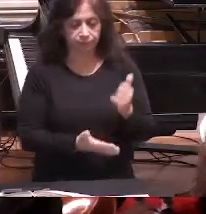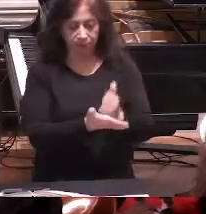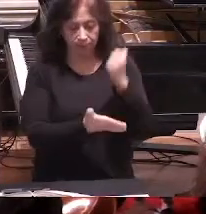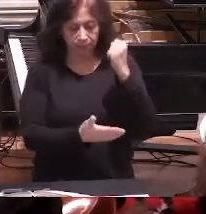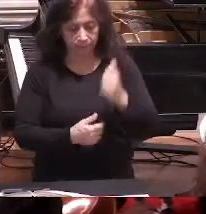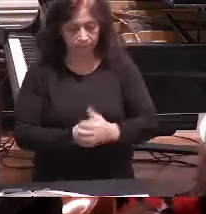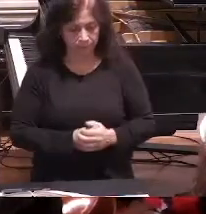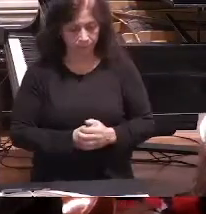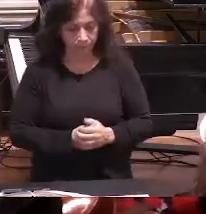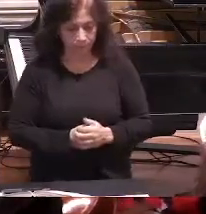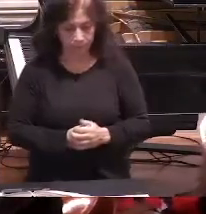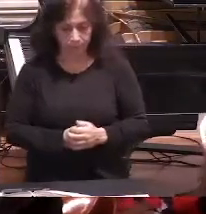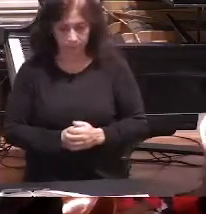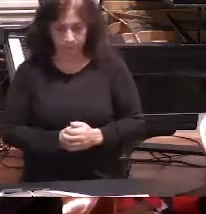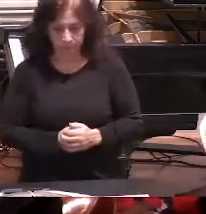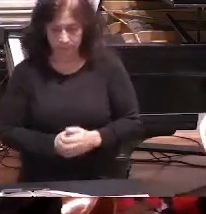Amen.